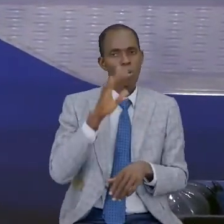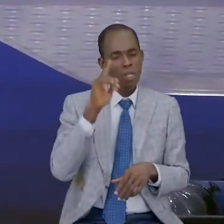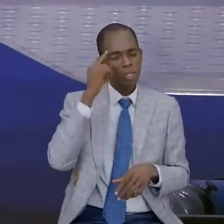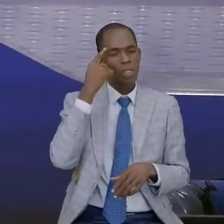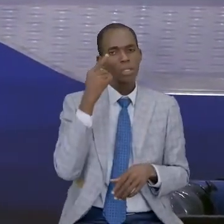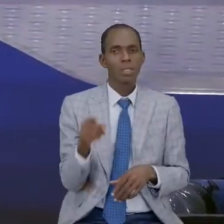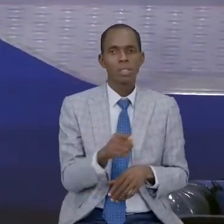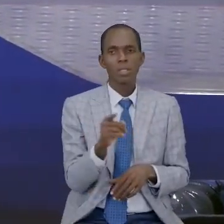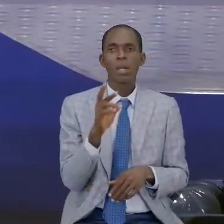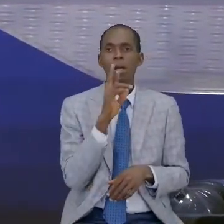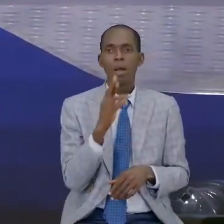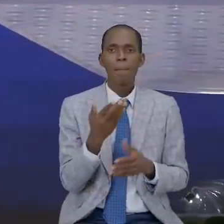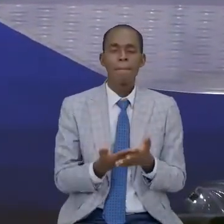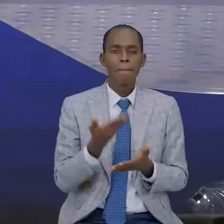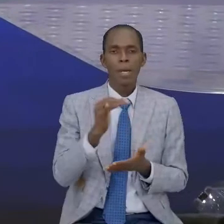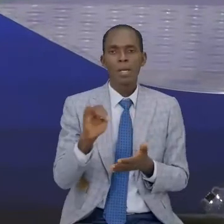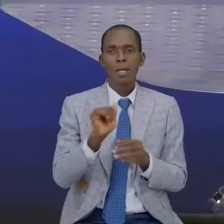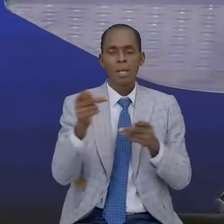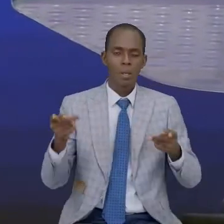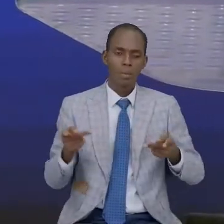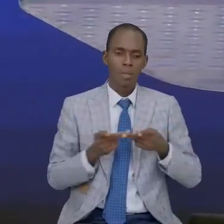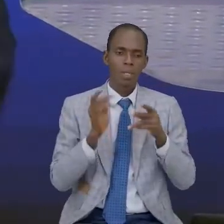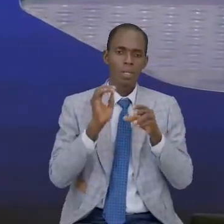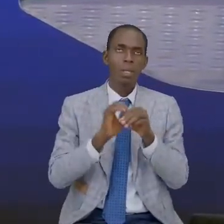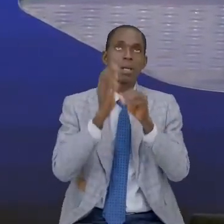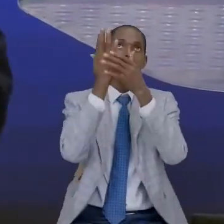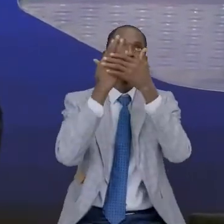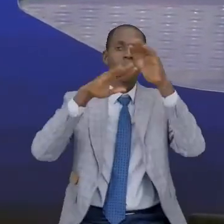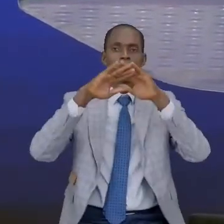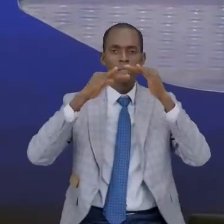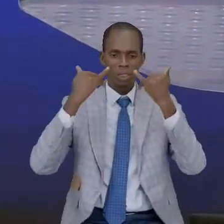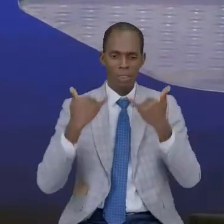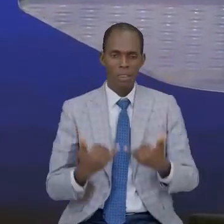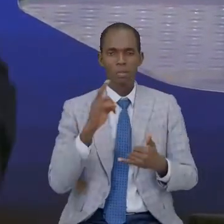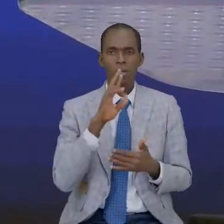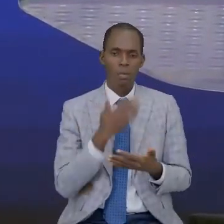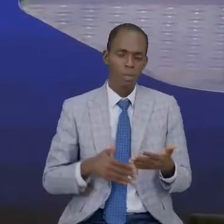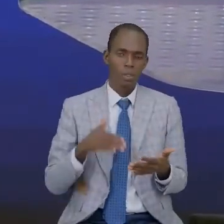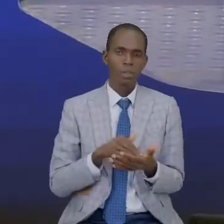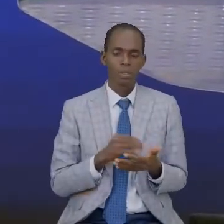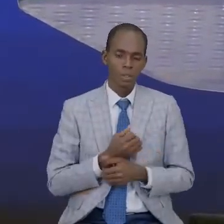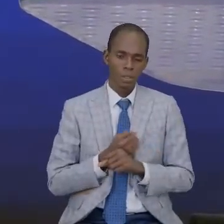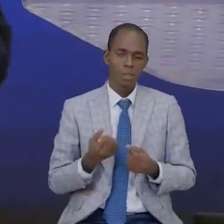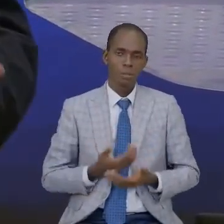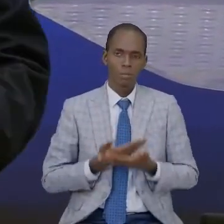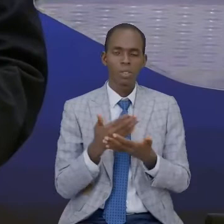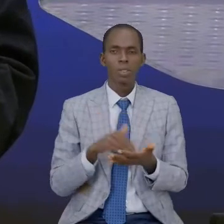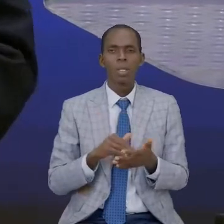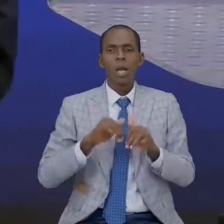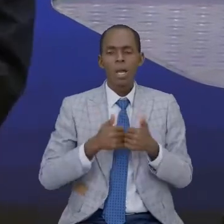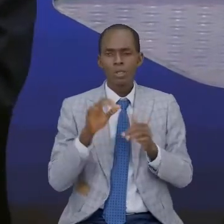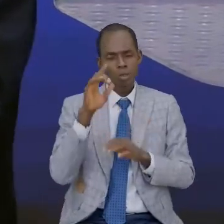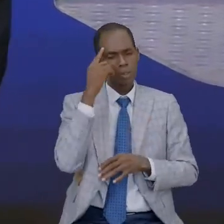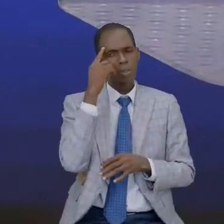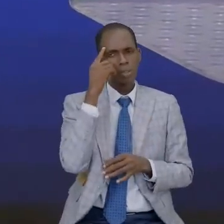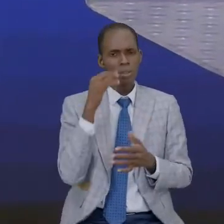will think they are buying a place in heaven. Now you are born again. Now you are a child of God. How do